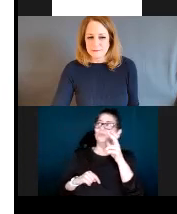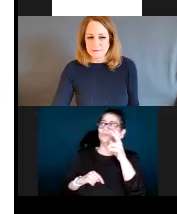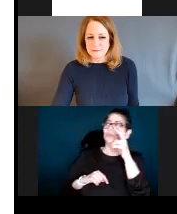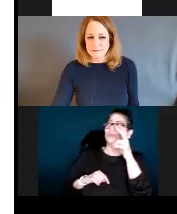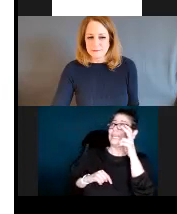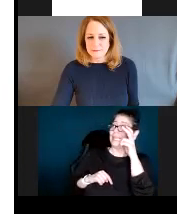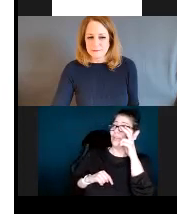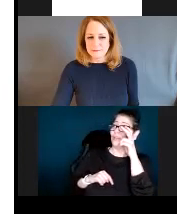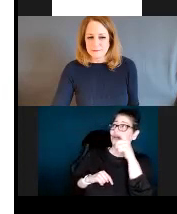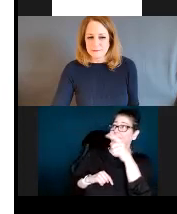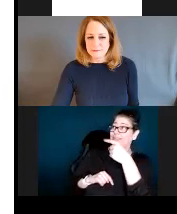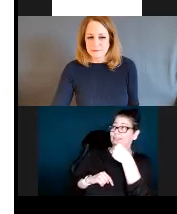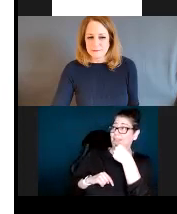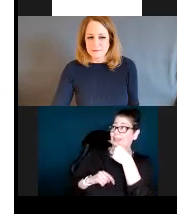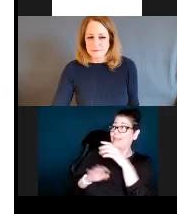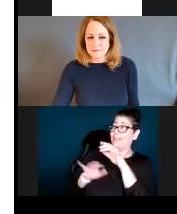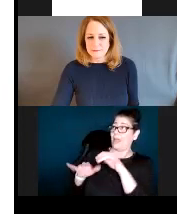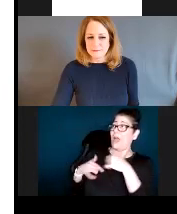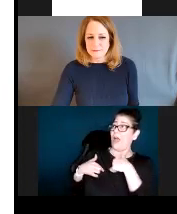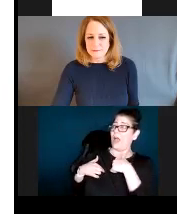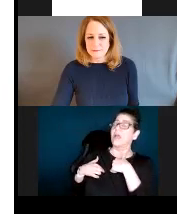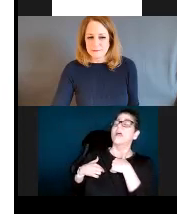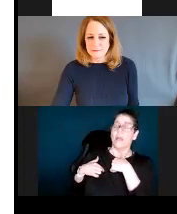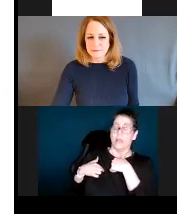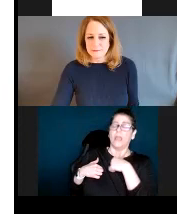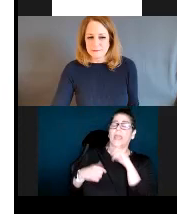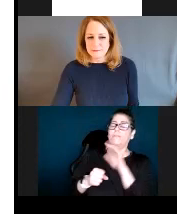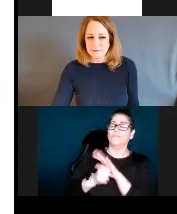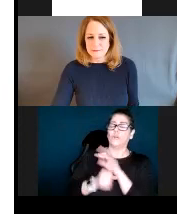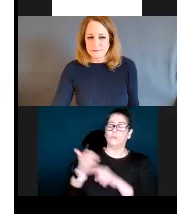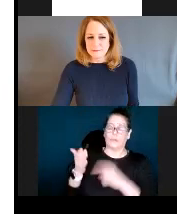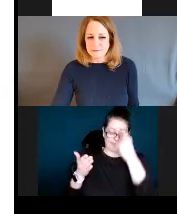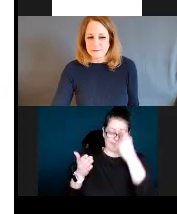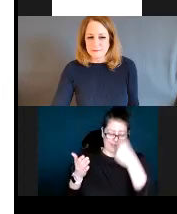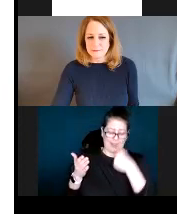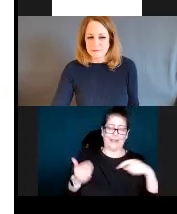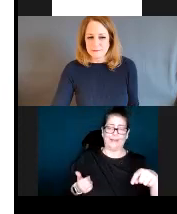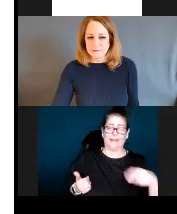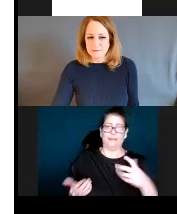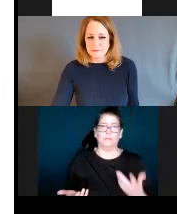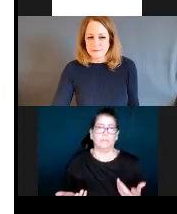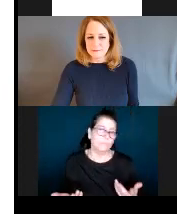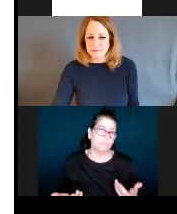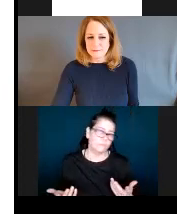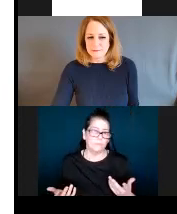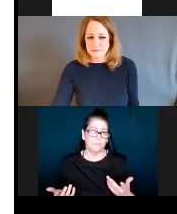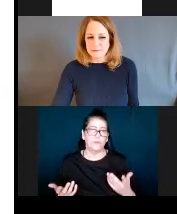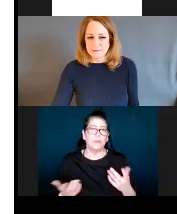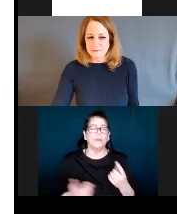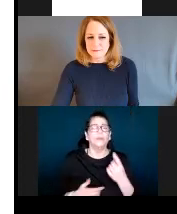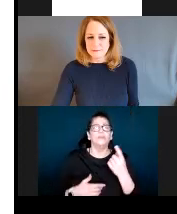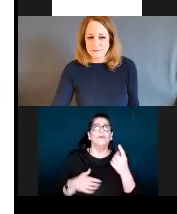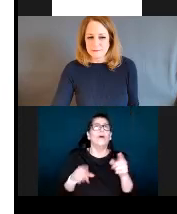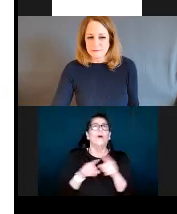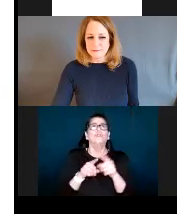for them to decide what's best for them. The only thing one of the things, I guess, that's very time sensitive when it comes